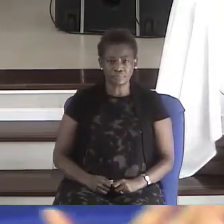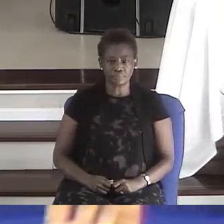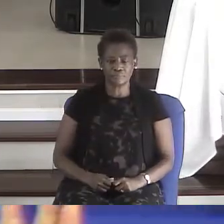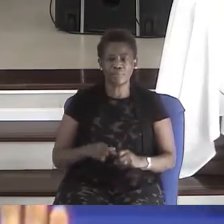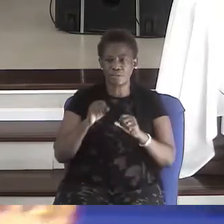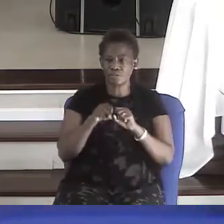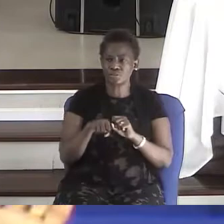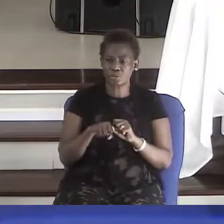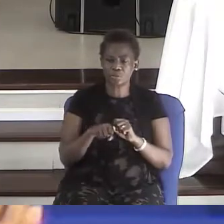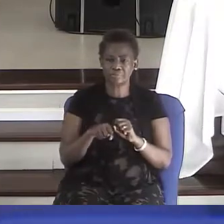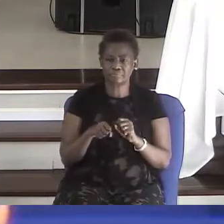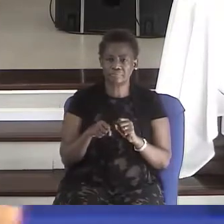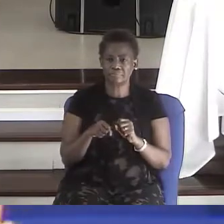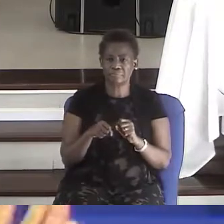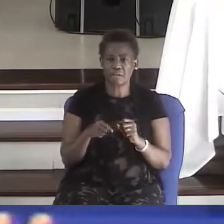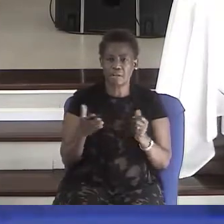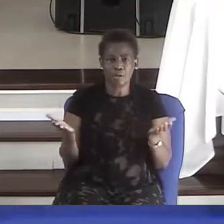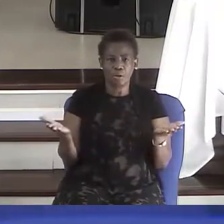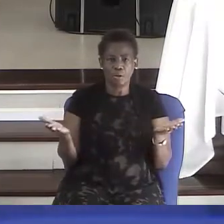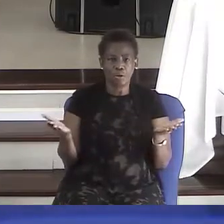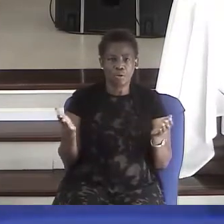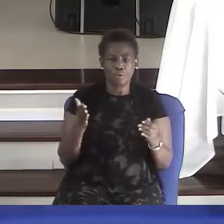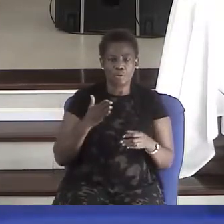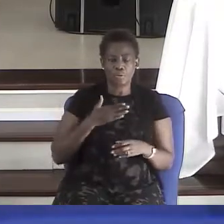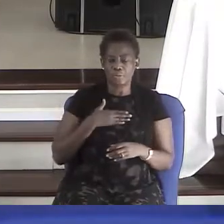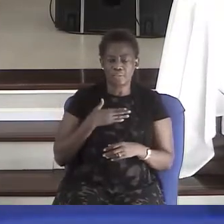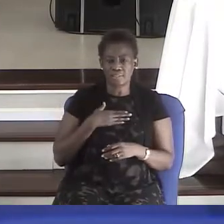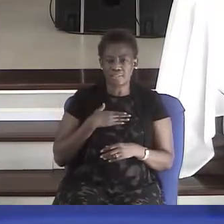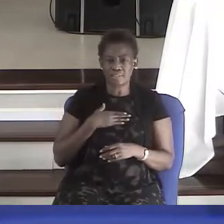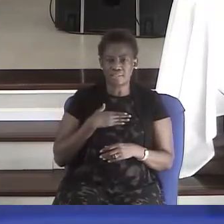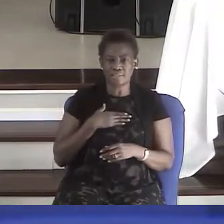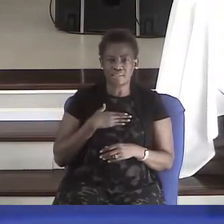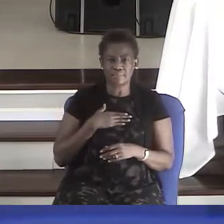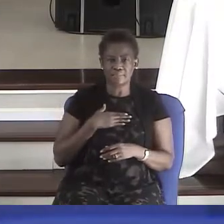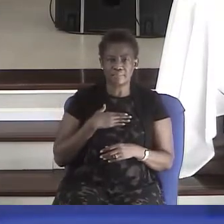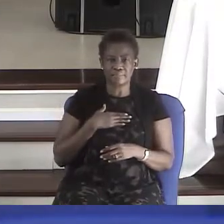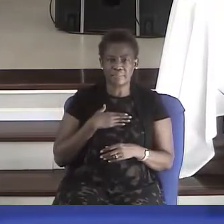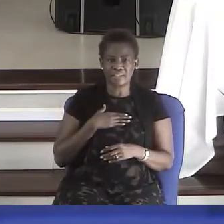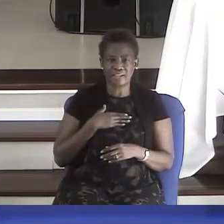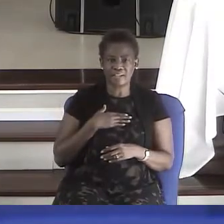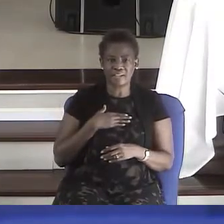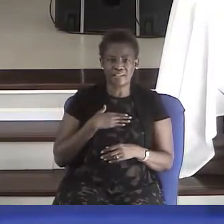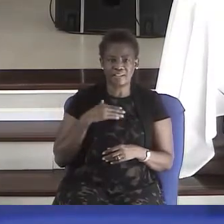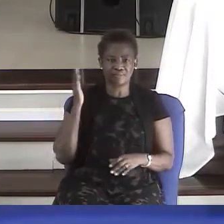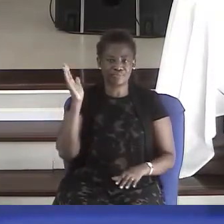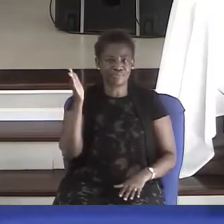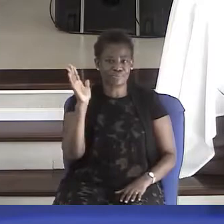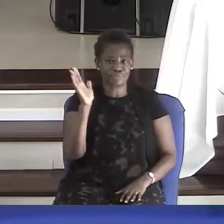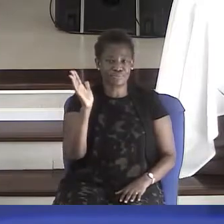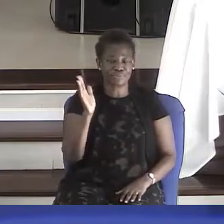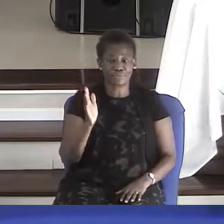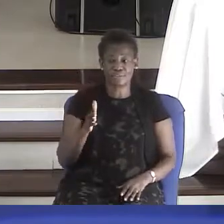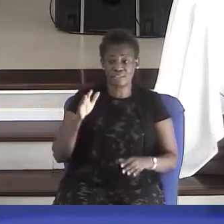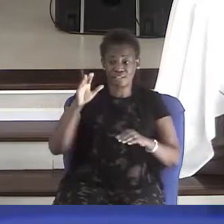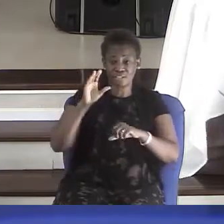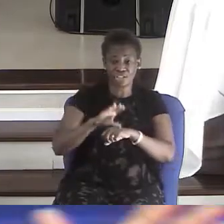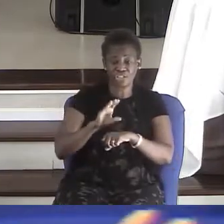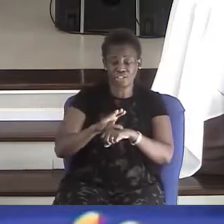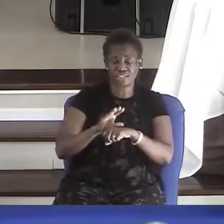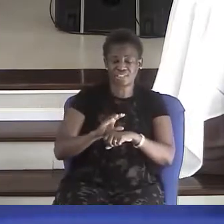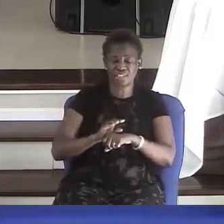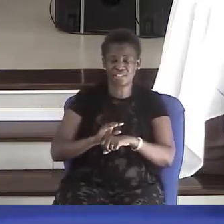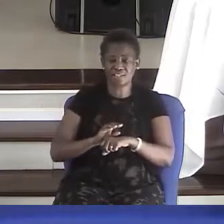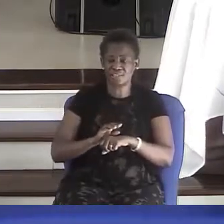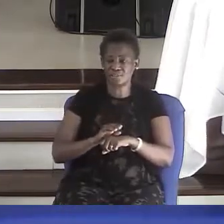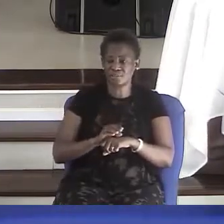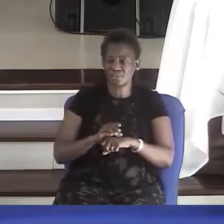So what's my admonition to the church, to you who are here, and the hundreds